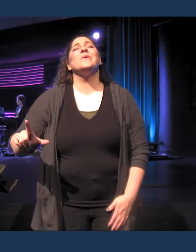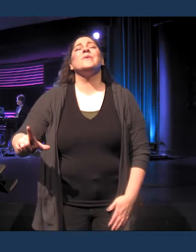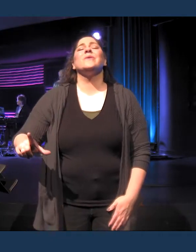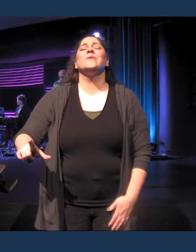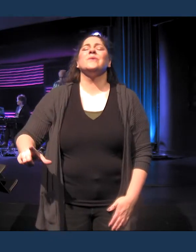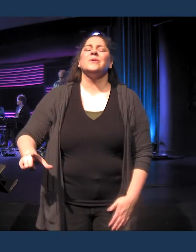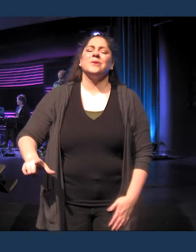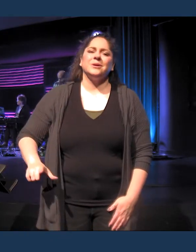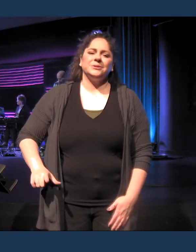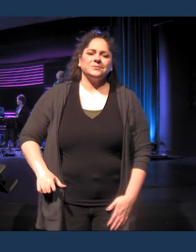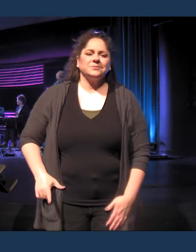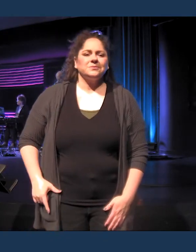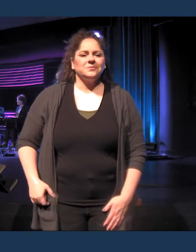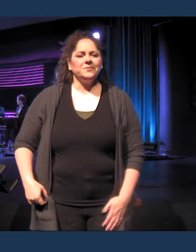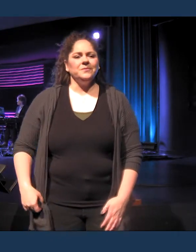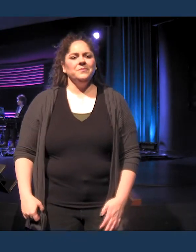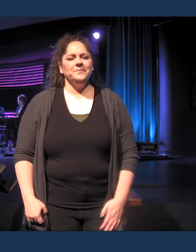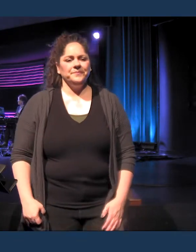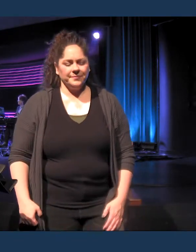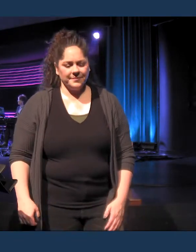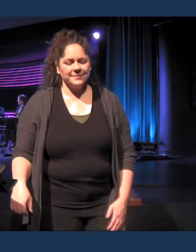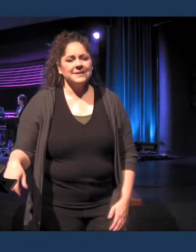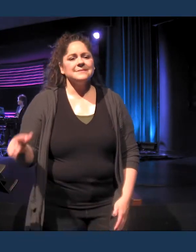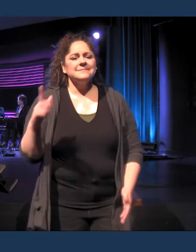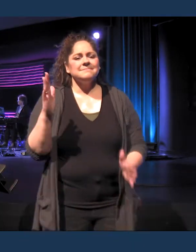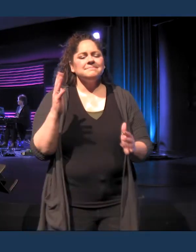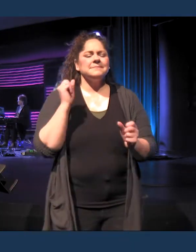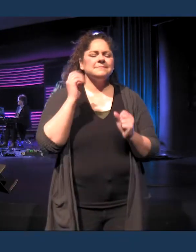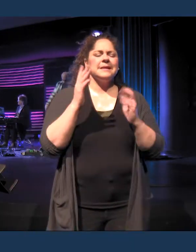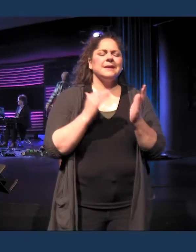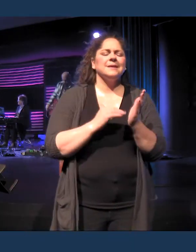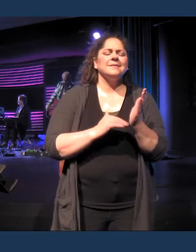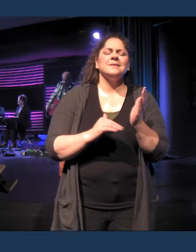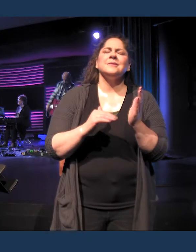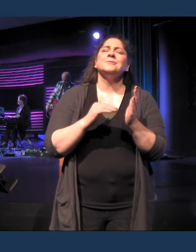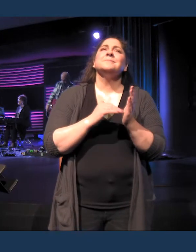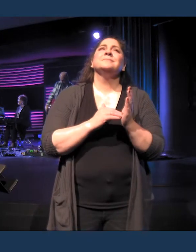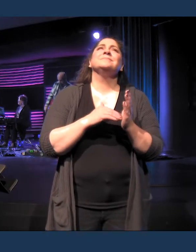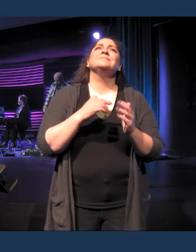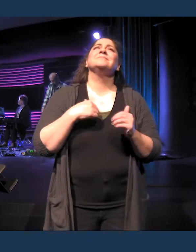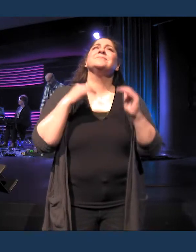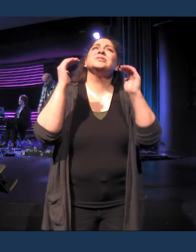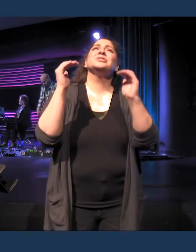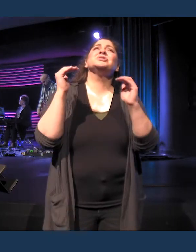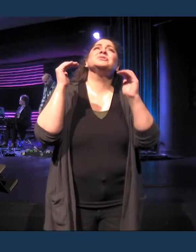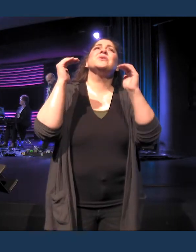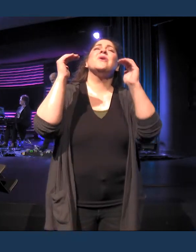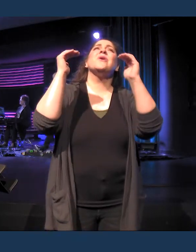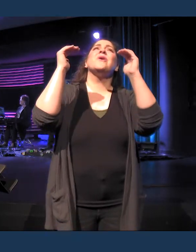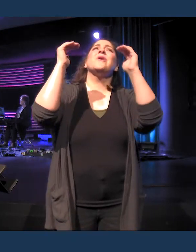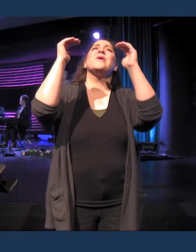It's just the voices. Let's sing that again. Oh, I